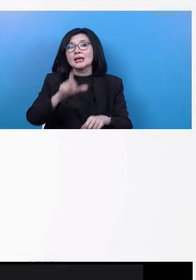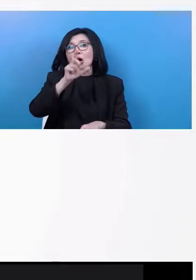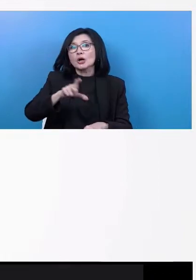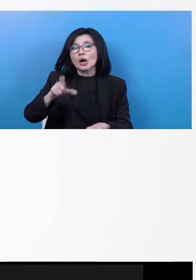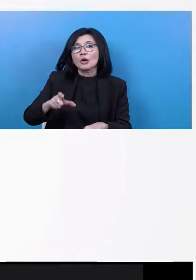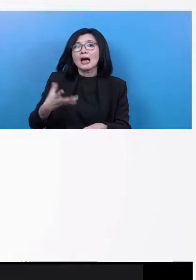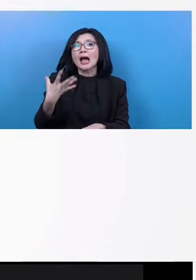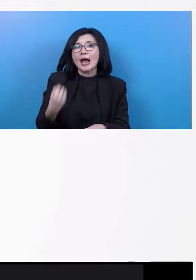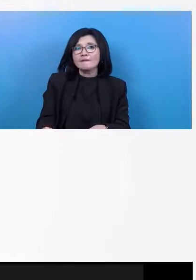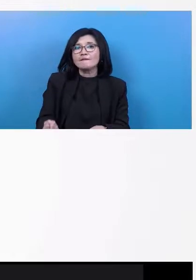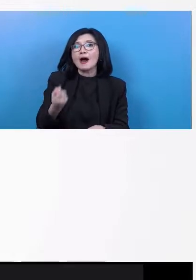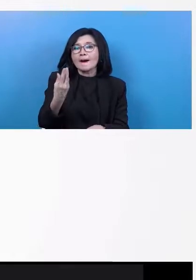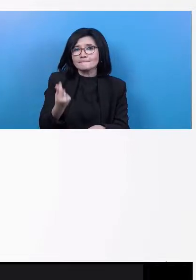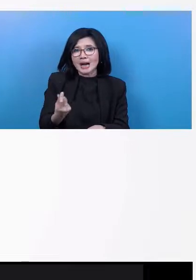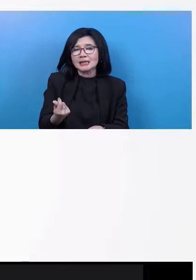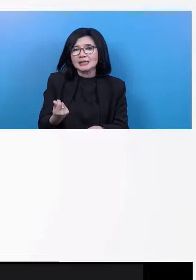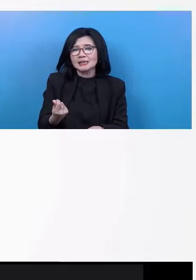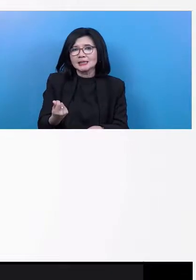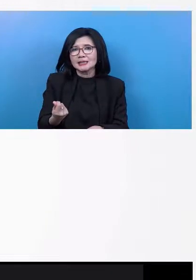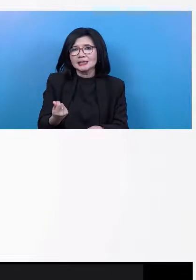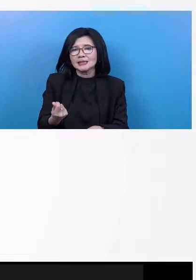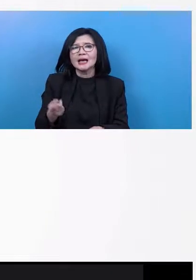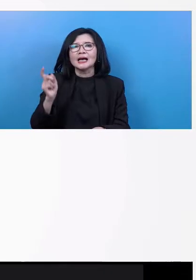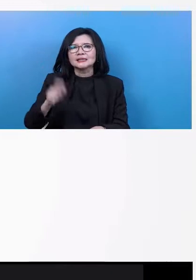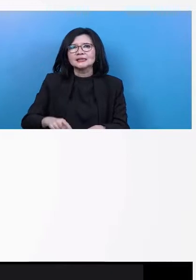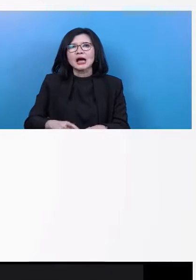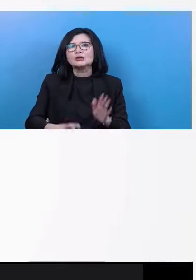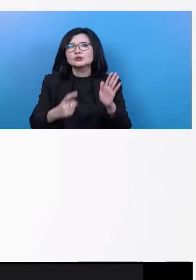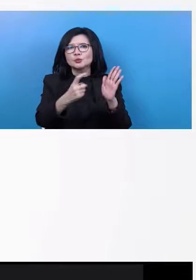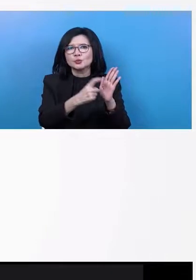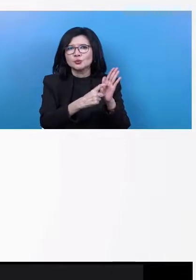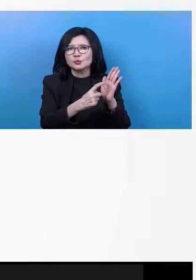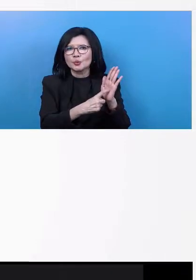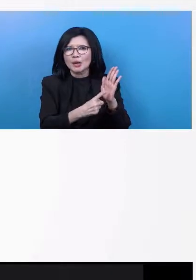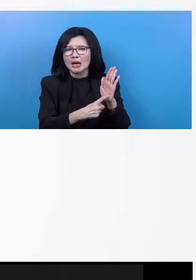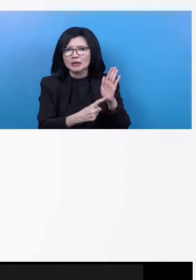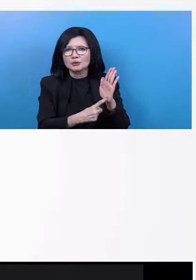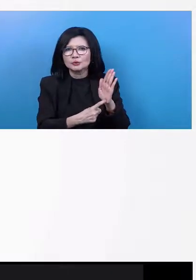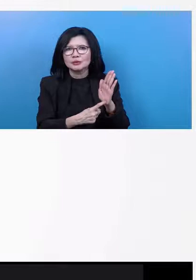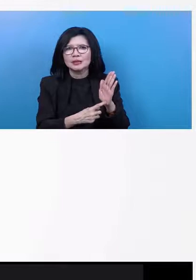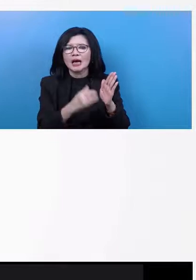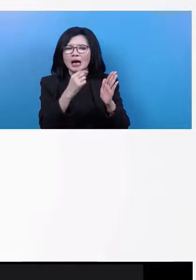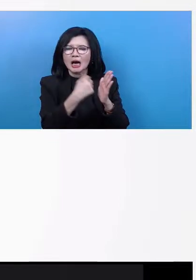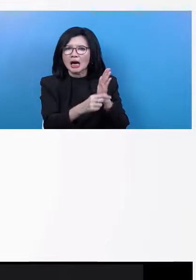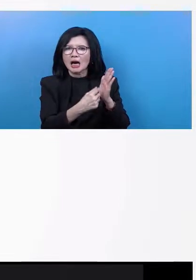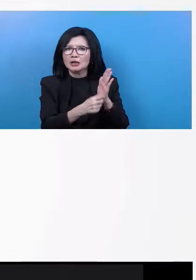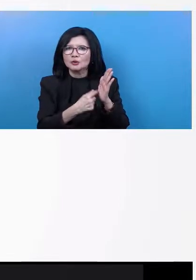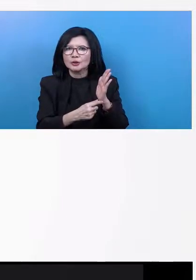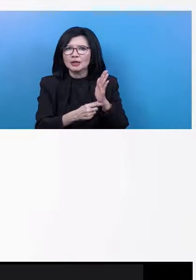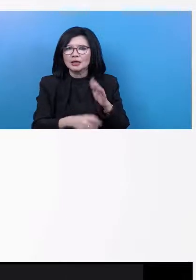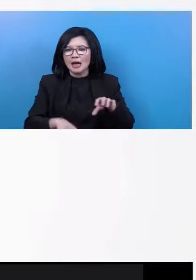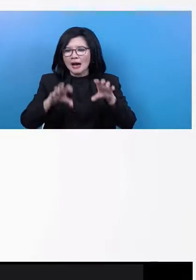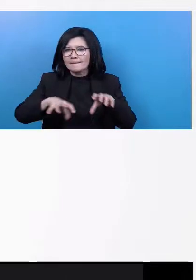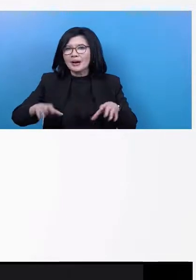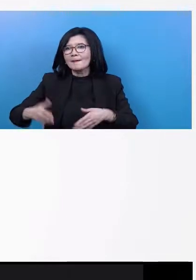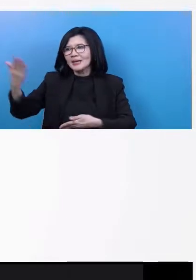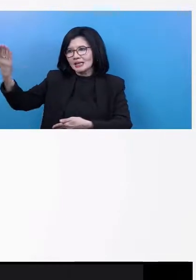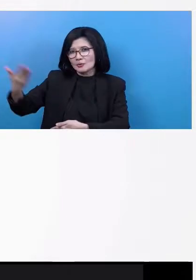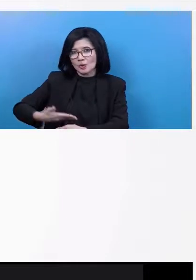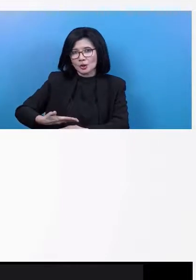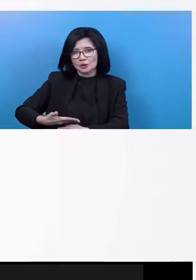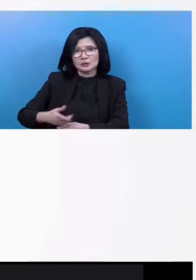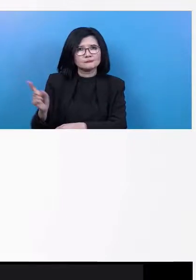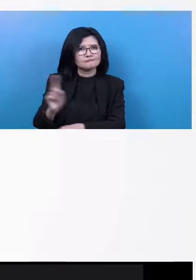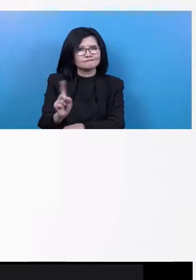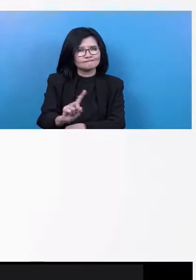is a requirement, but they cannot bring the goods from the other countries because of the lack of